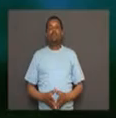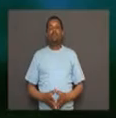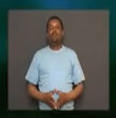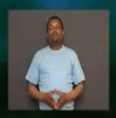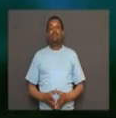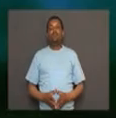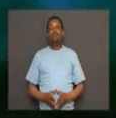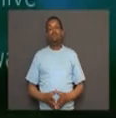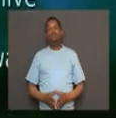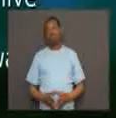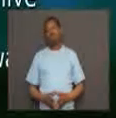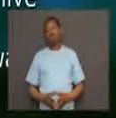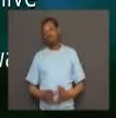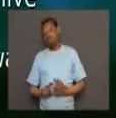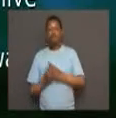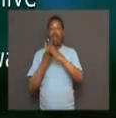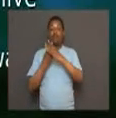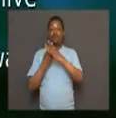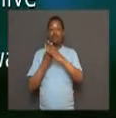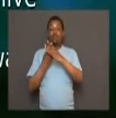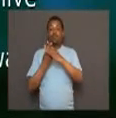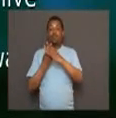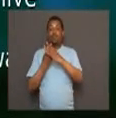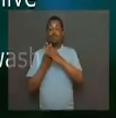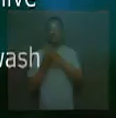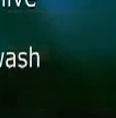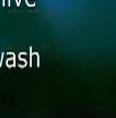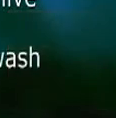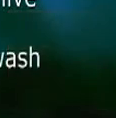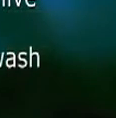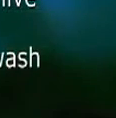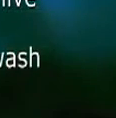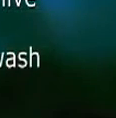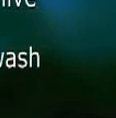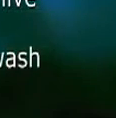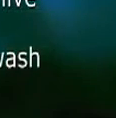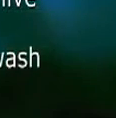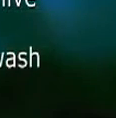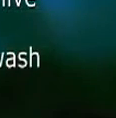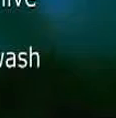Begin.